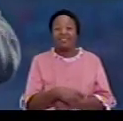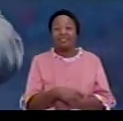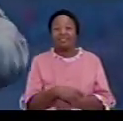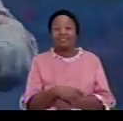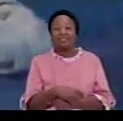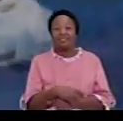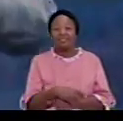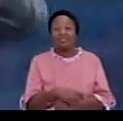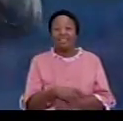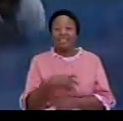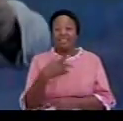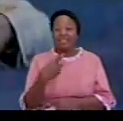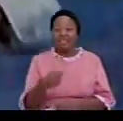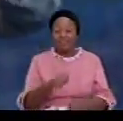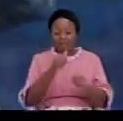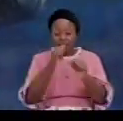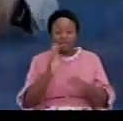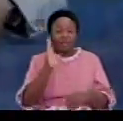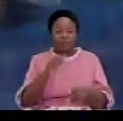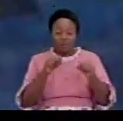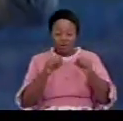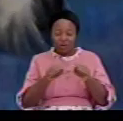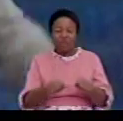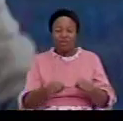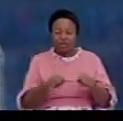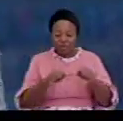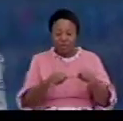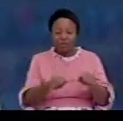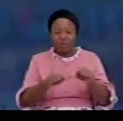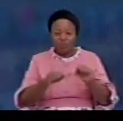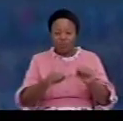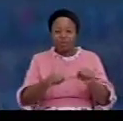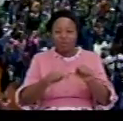the blessings will continue and continue and continue.